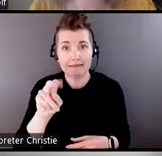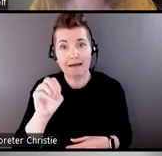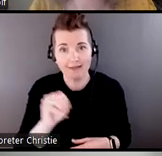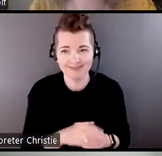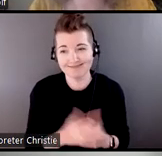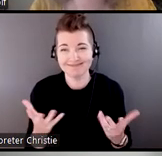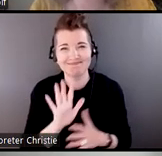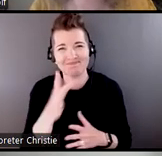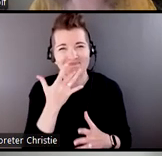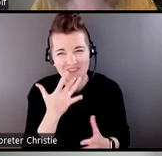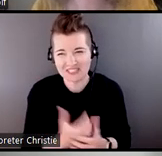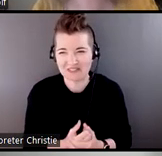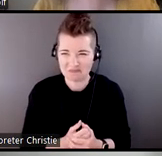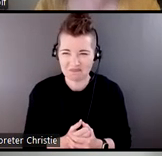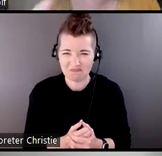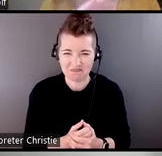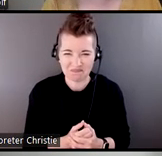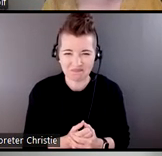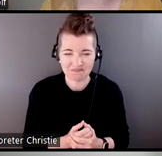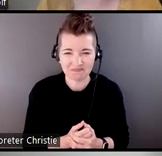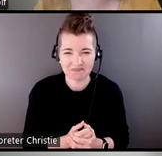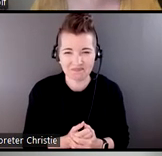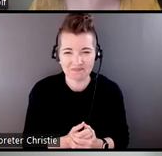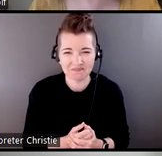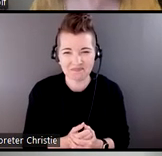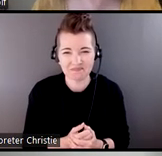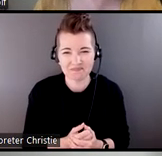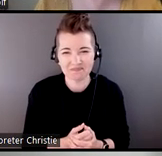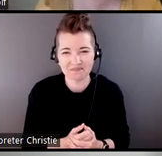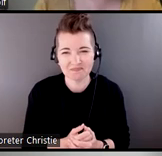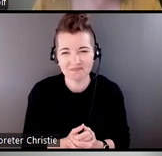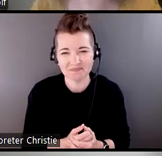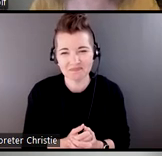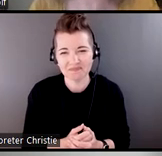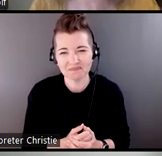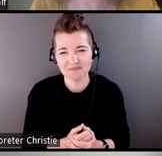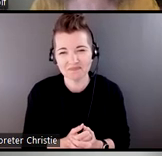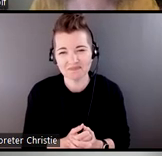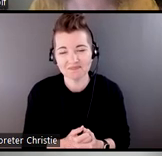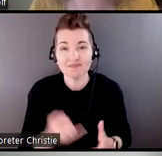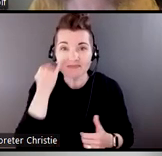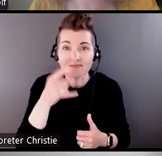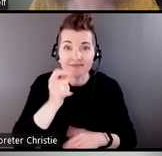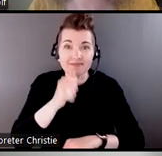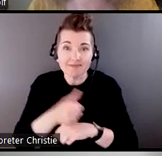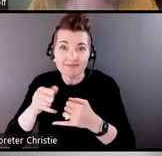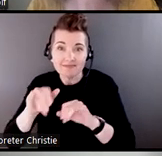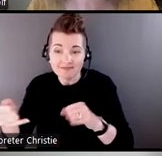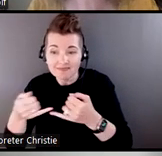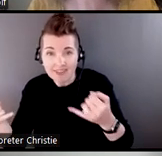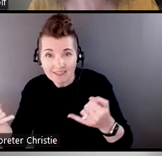you know that your call to action is to do this by a certain date, and your colleagues can come in and see whether you've done it or